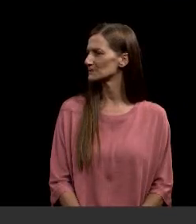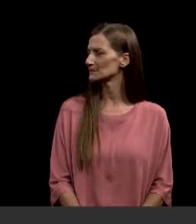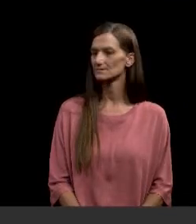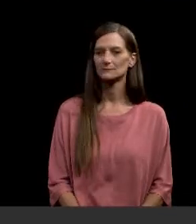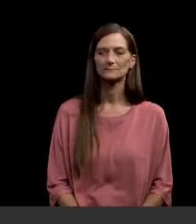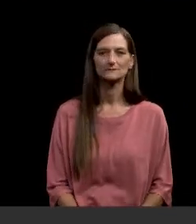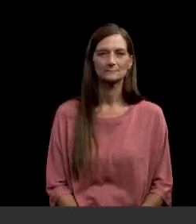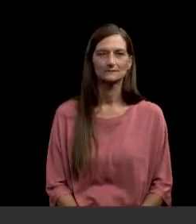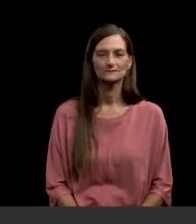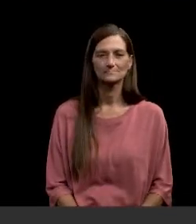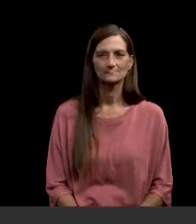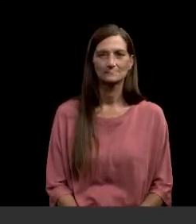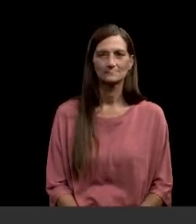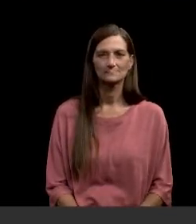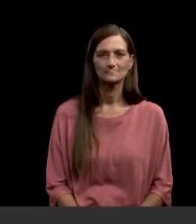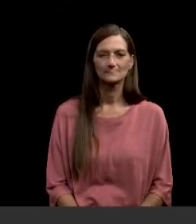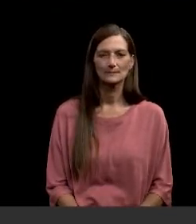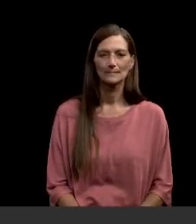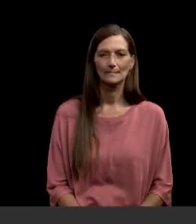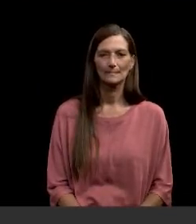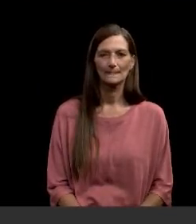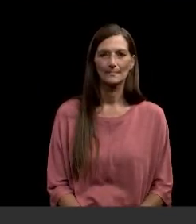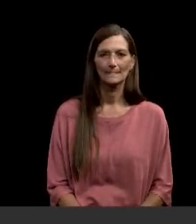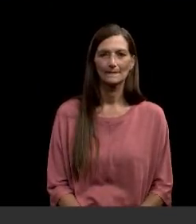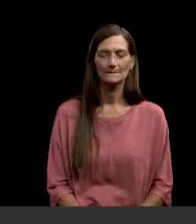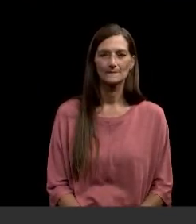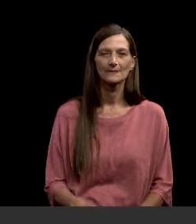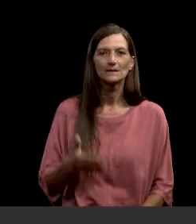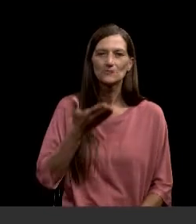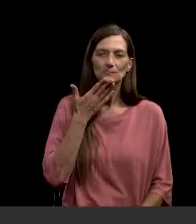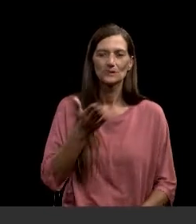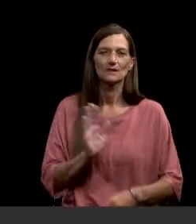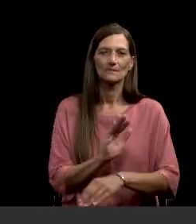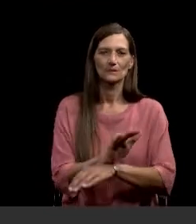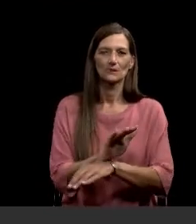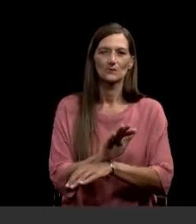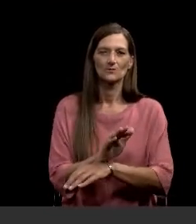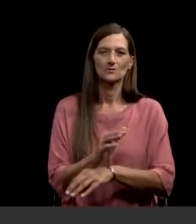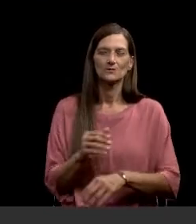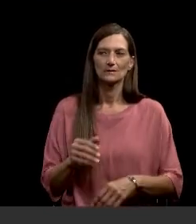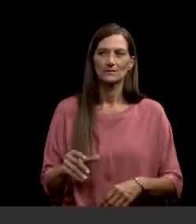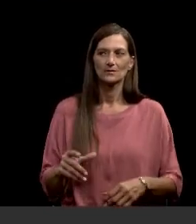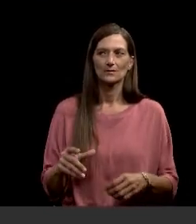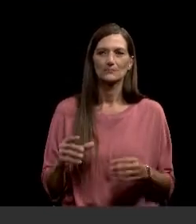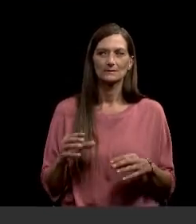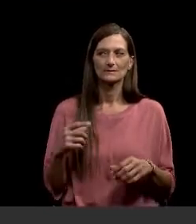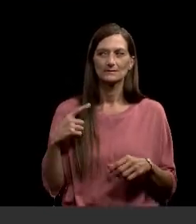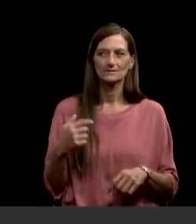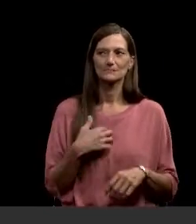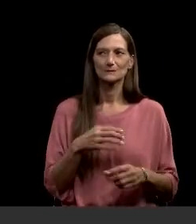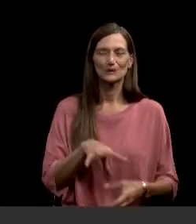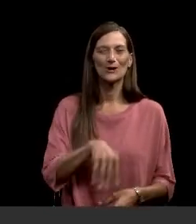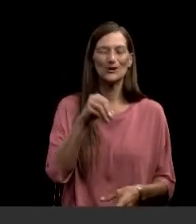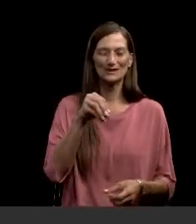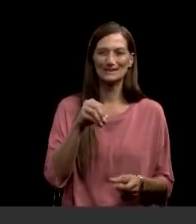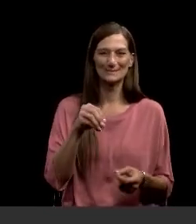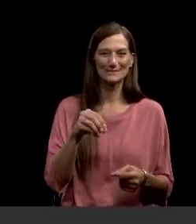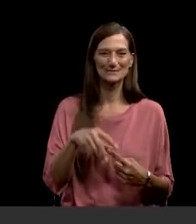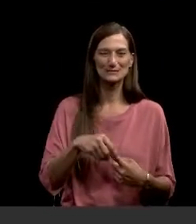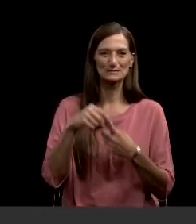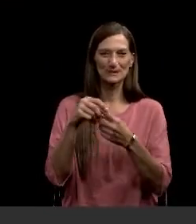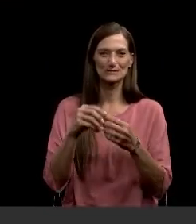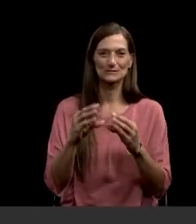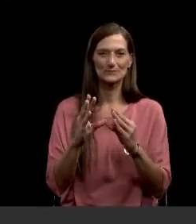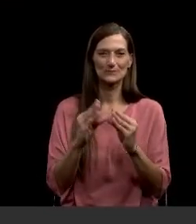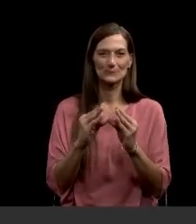Good afternoon. We will now call the special meeting of the Waco City Council on May 28, 2020 to order at 2 p.m. Joining me online